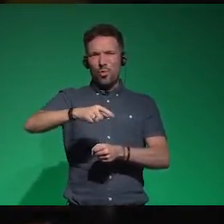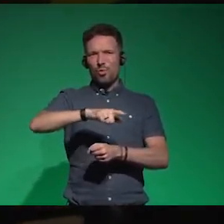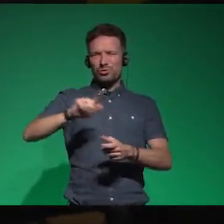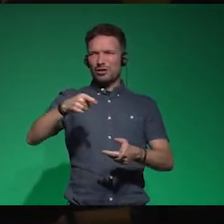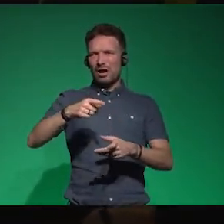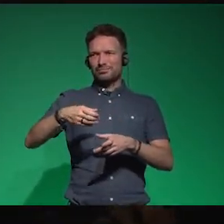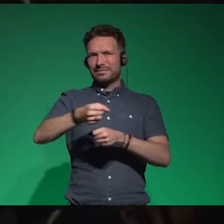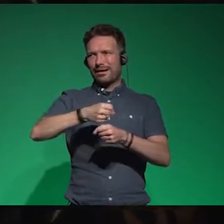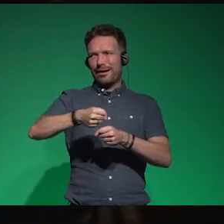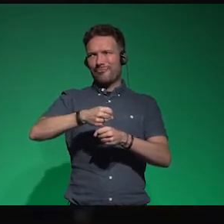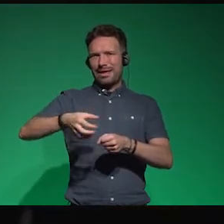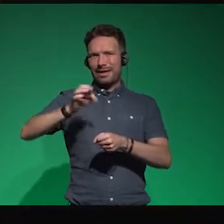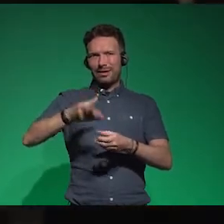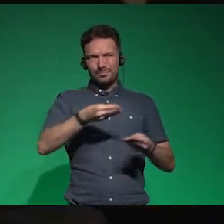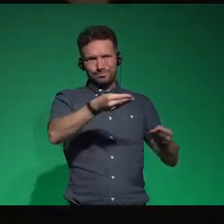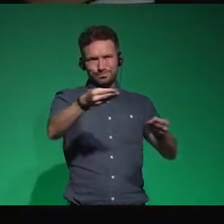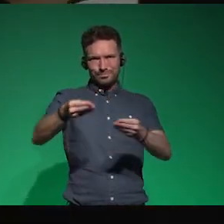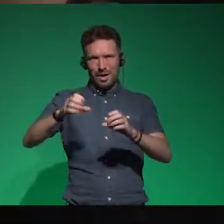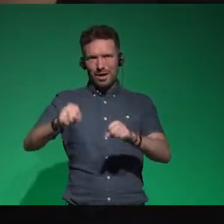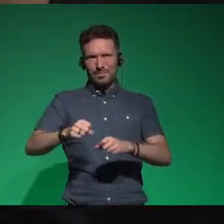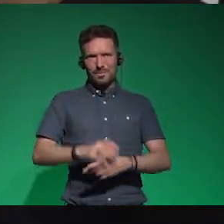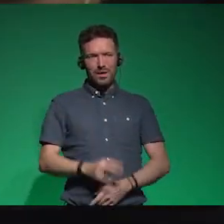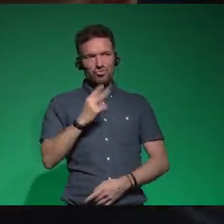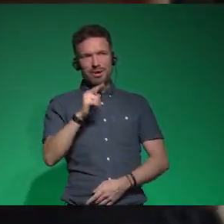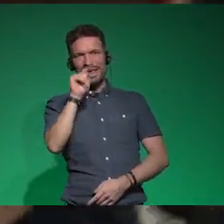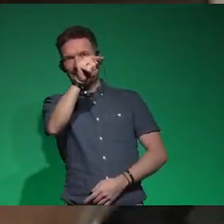Yeah, there is.